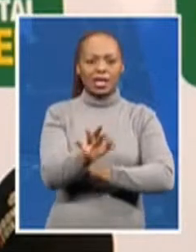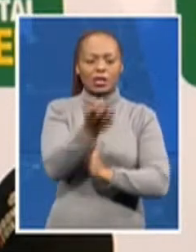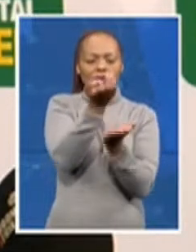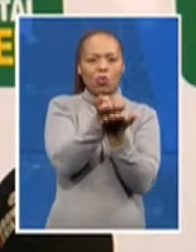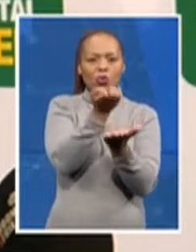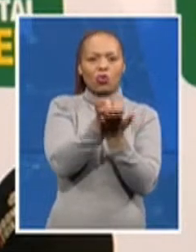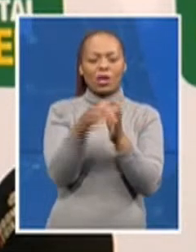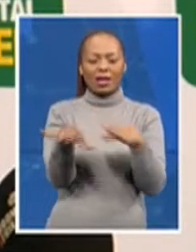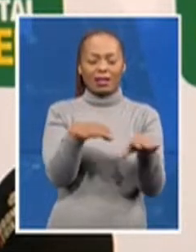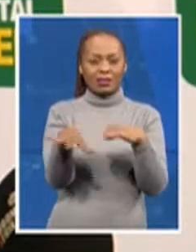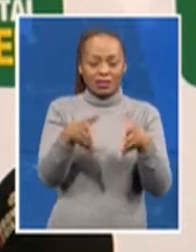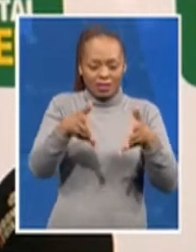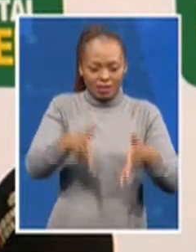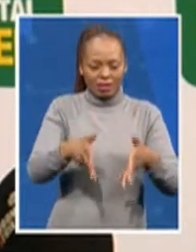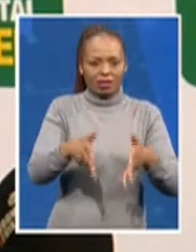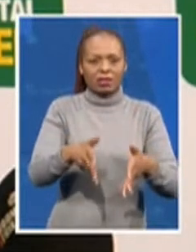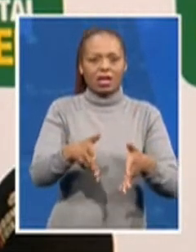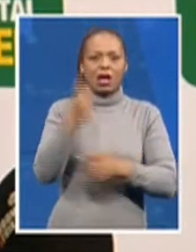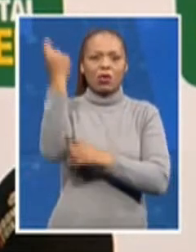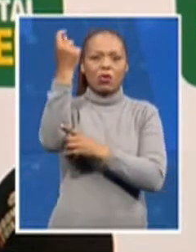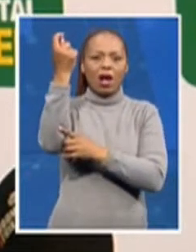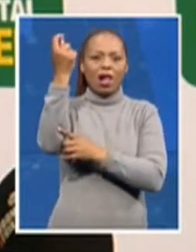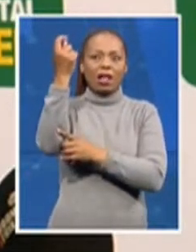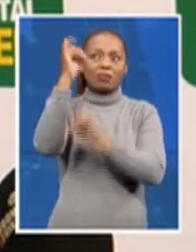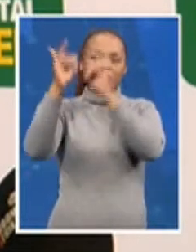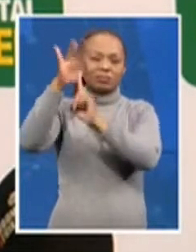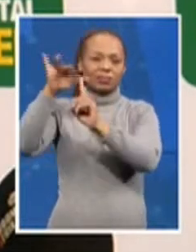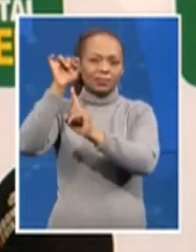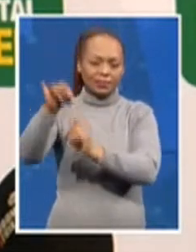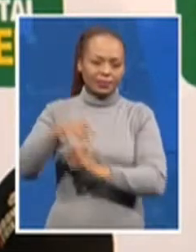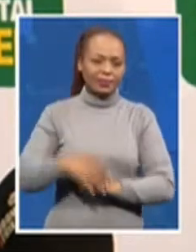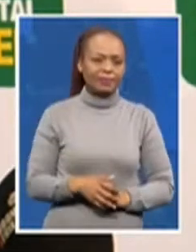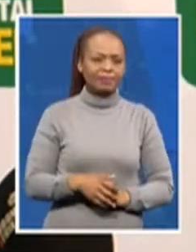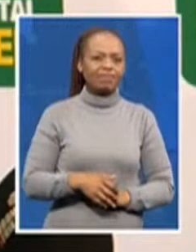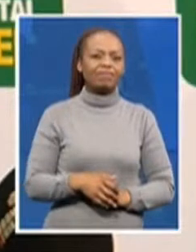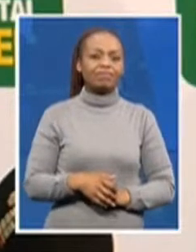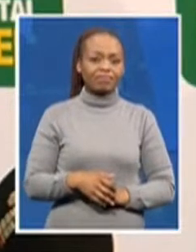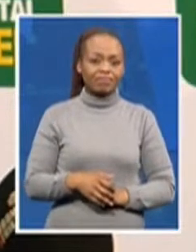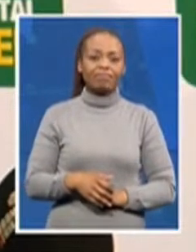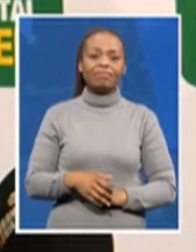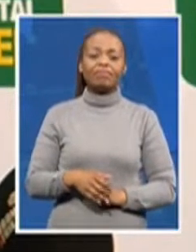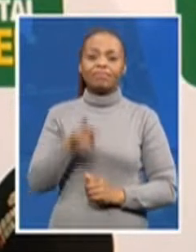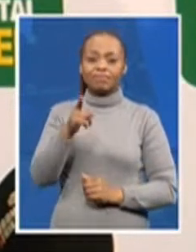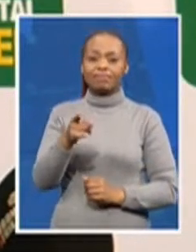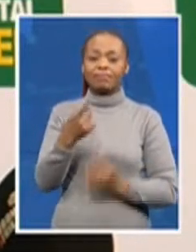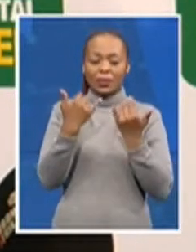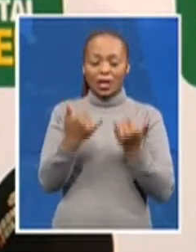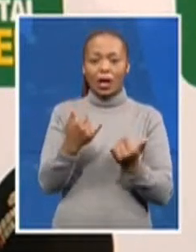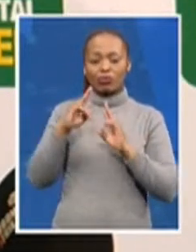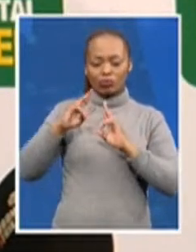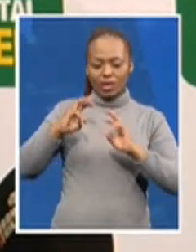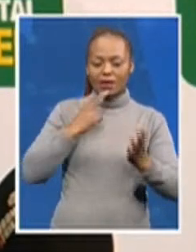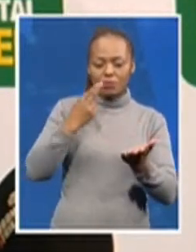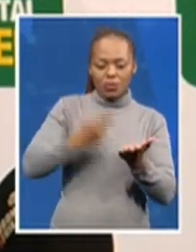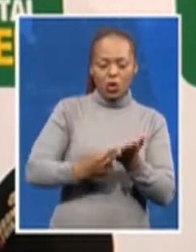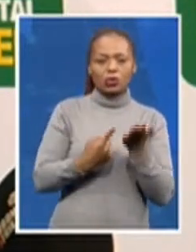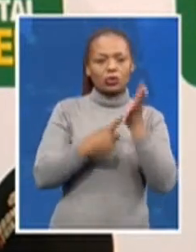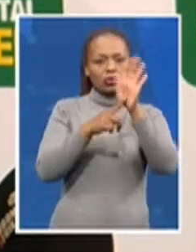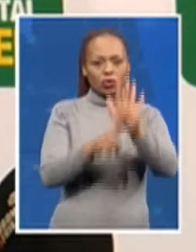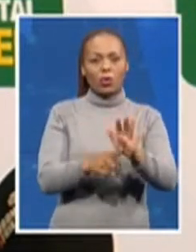town. The survey shows that there is an increasing shortage of food